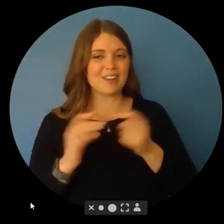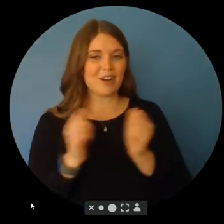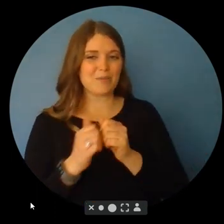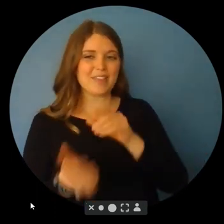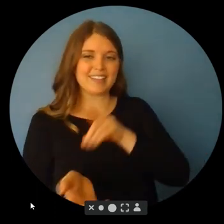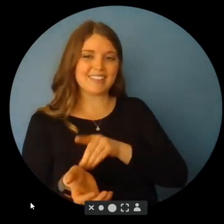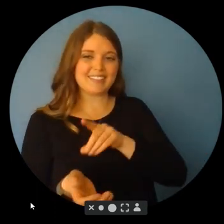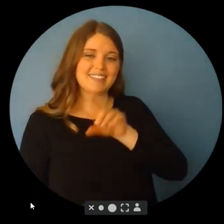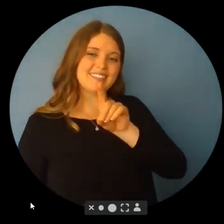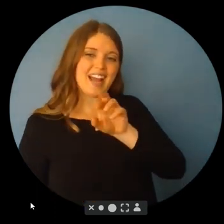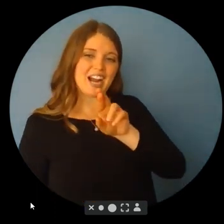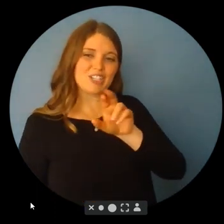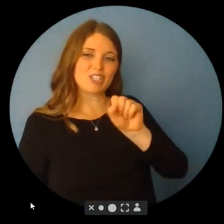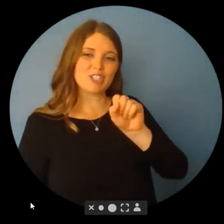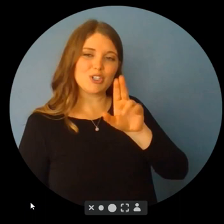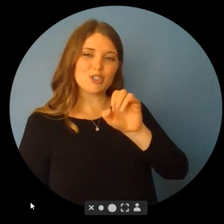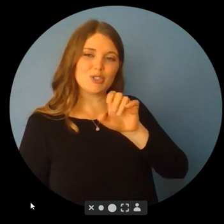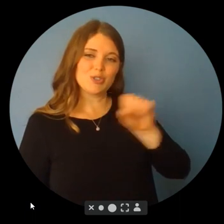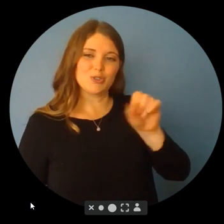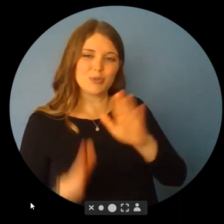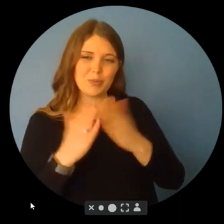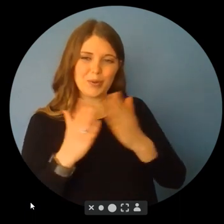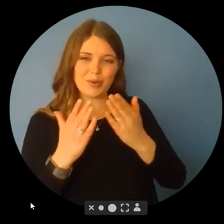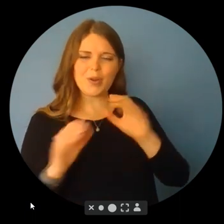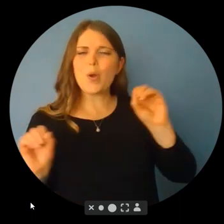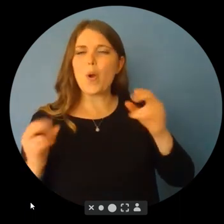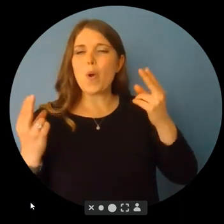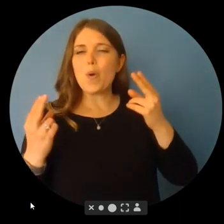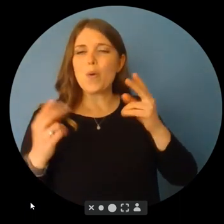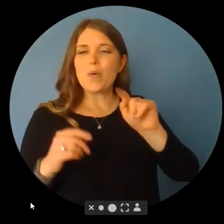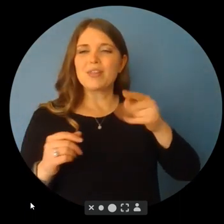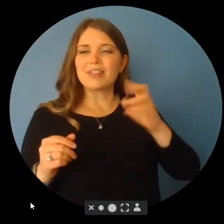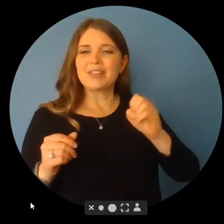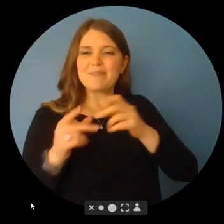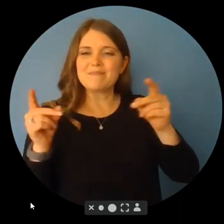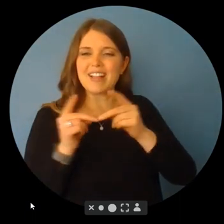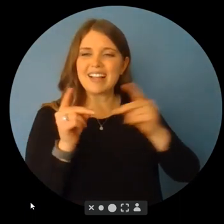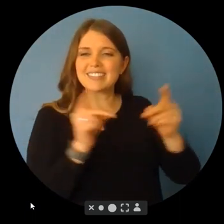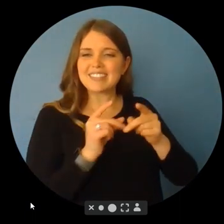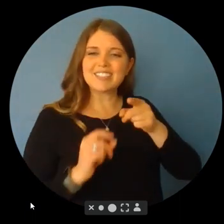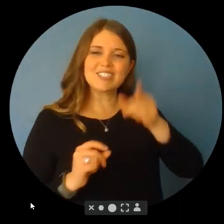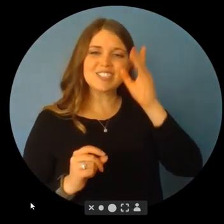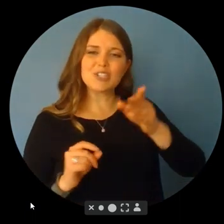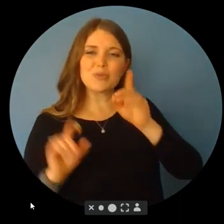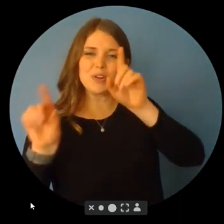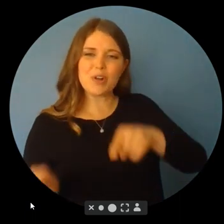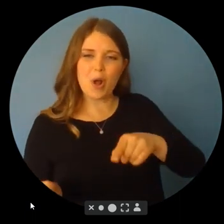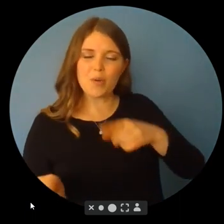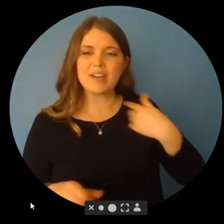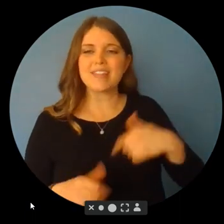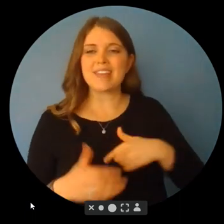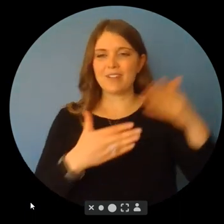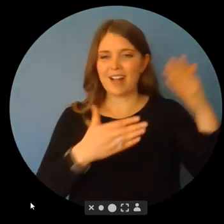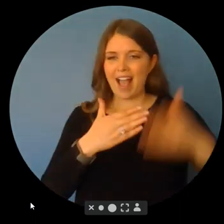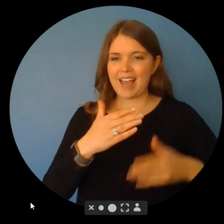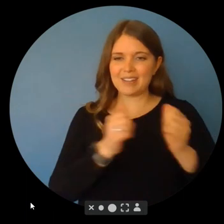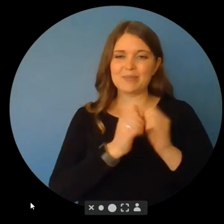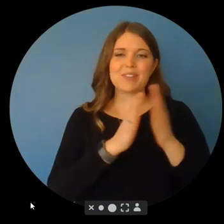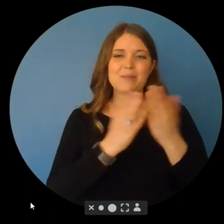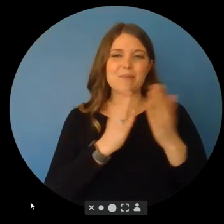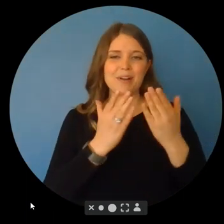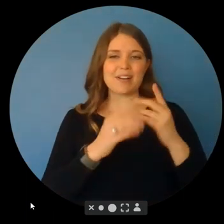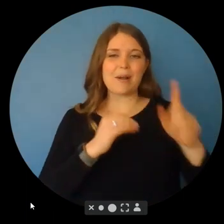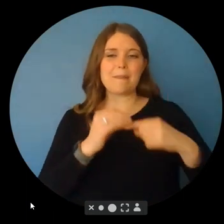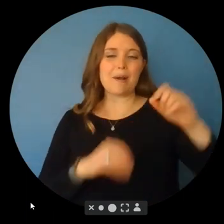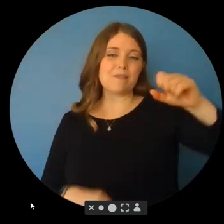favorites. Oh, the Places You'll Go, and then we'll end with a book about filling up your bucket. And this is a book and follow-up